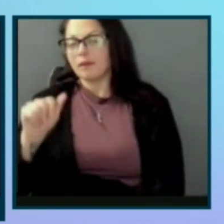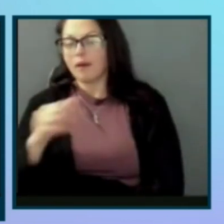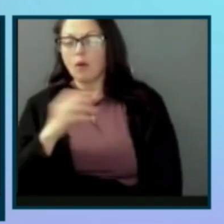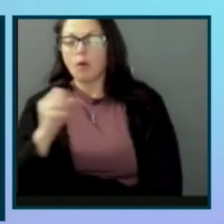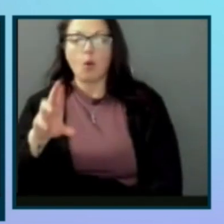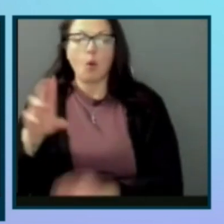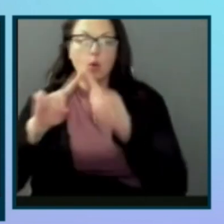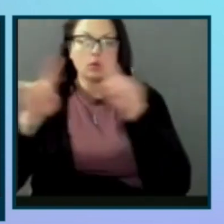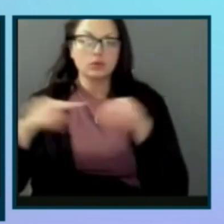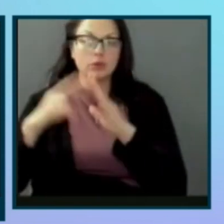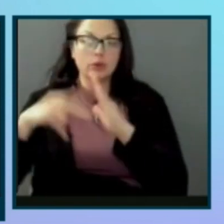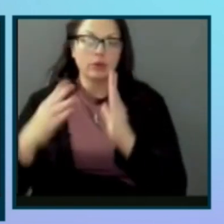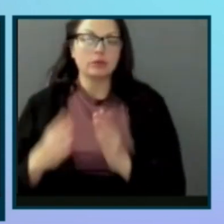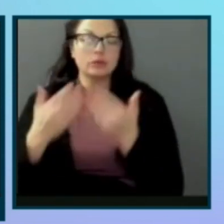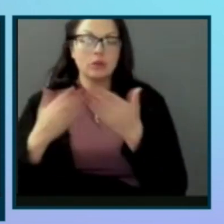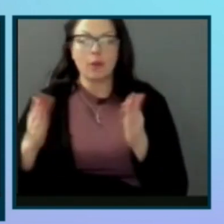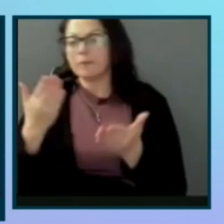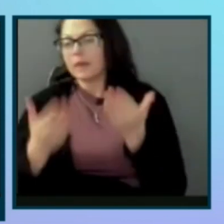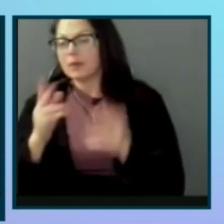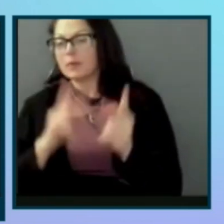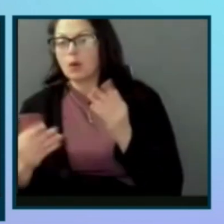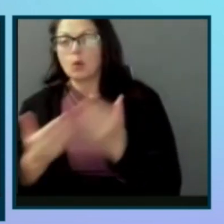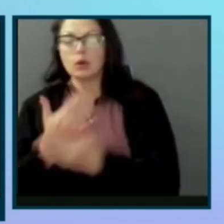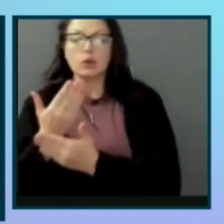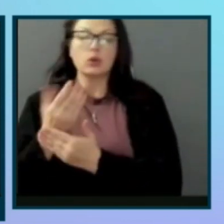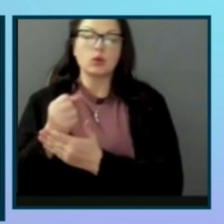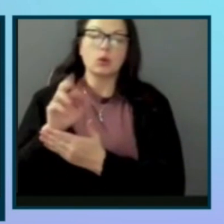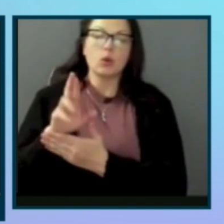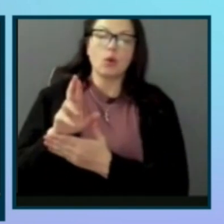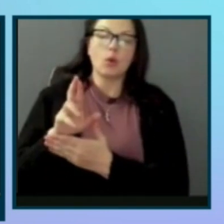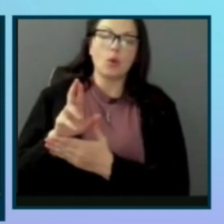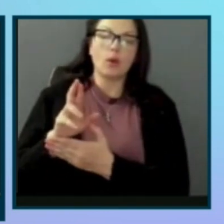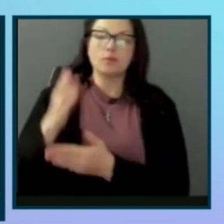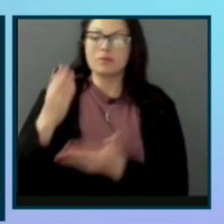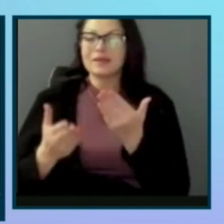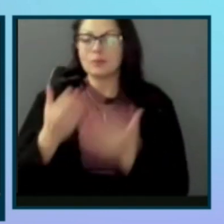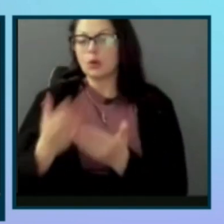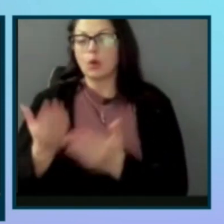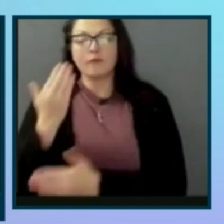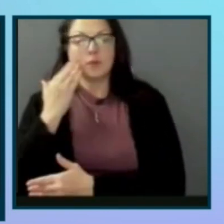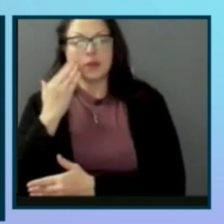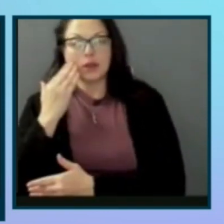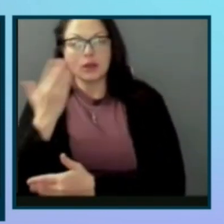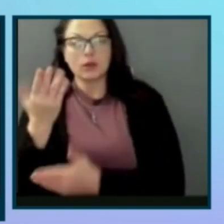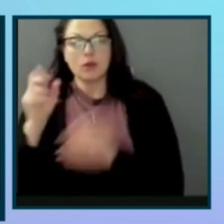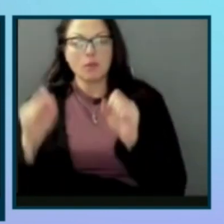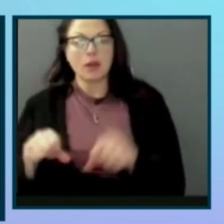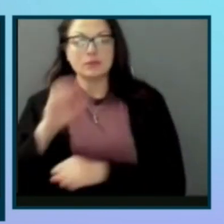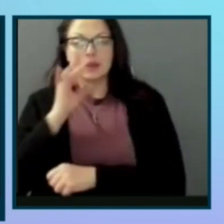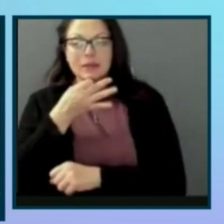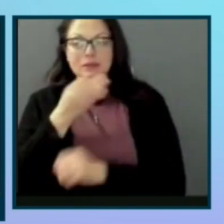So perhaps those who are new to using it and those who are maybe more really familiar, possibly expert